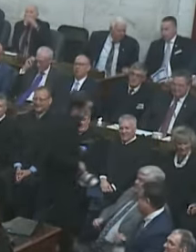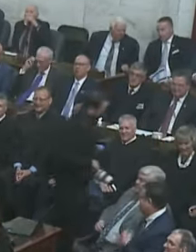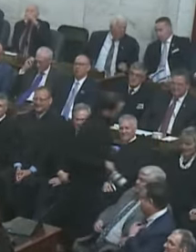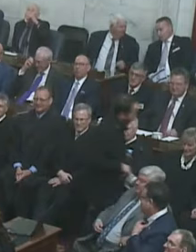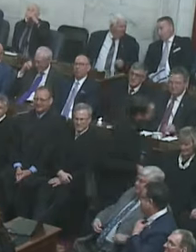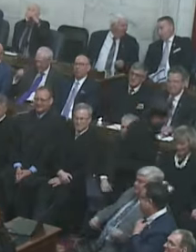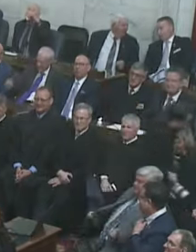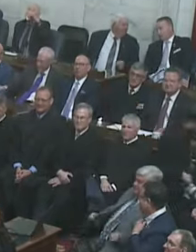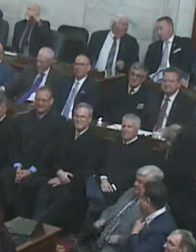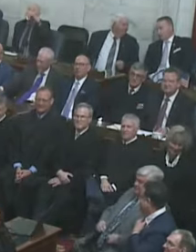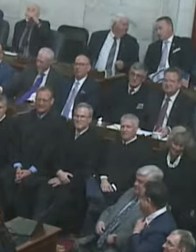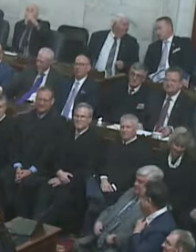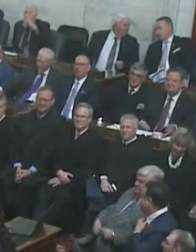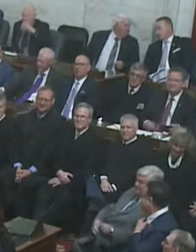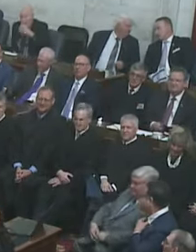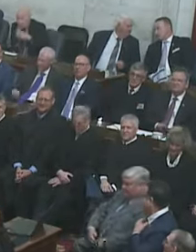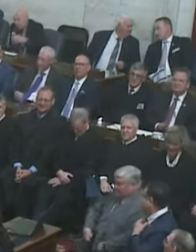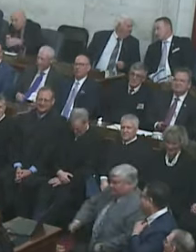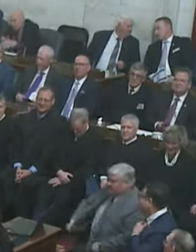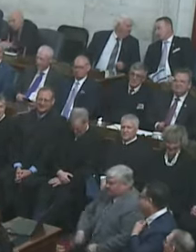Oh, me.